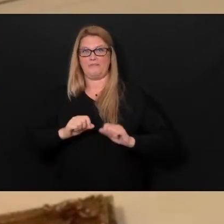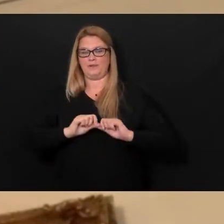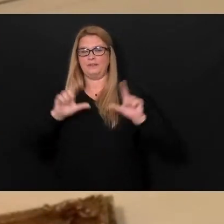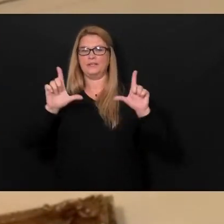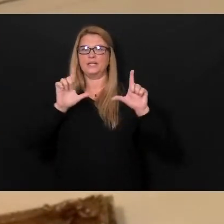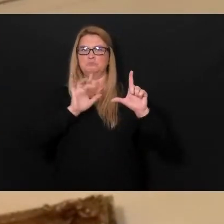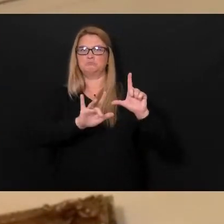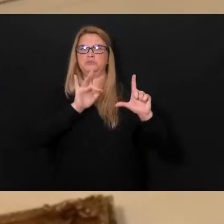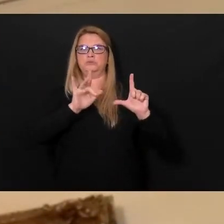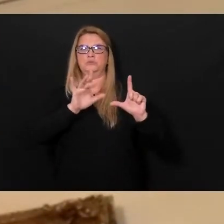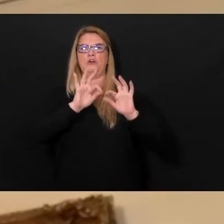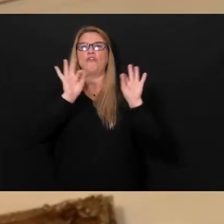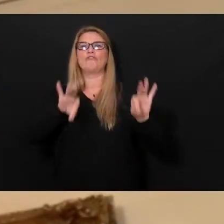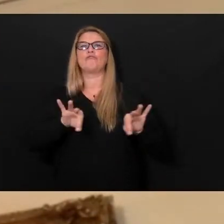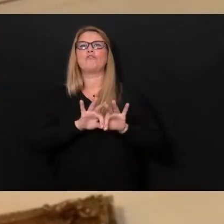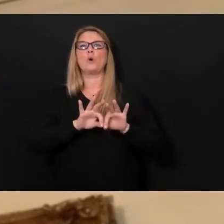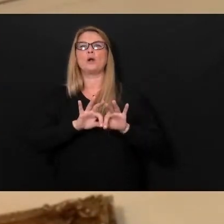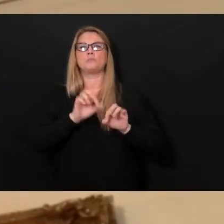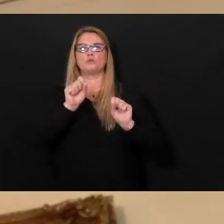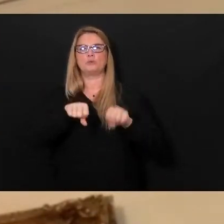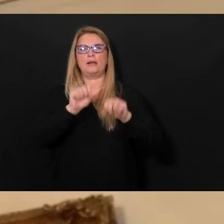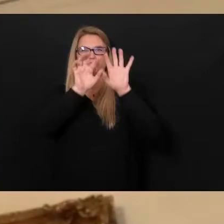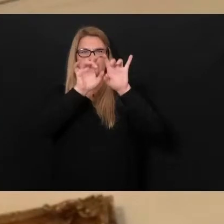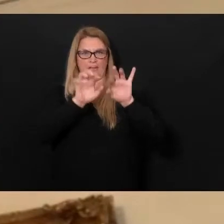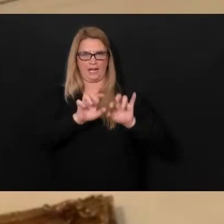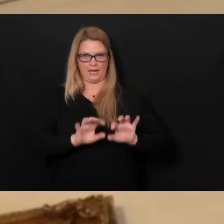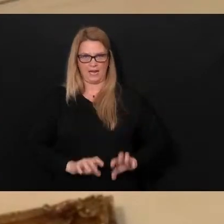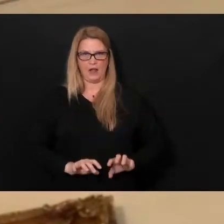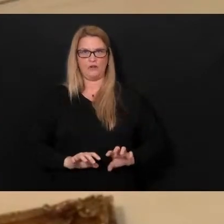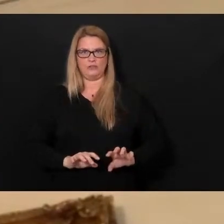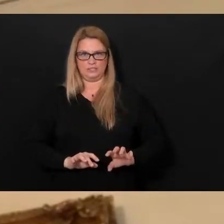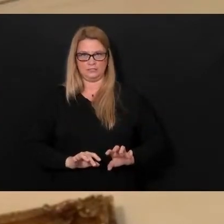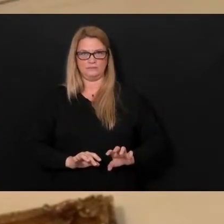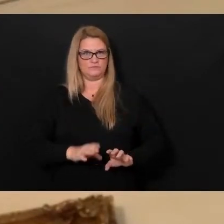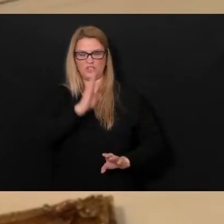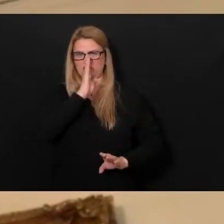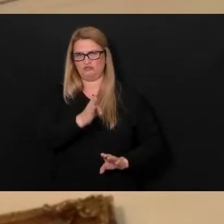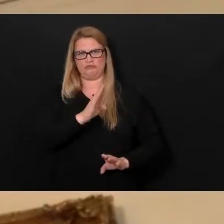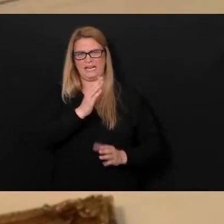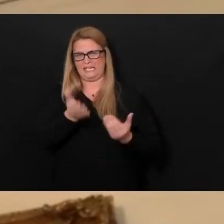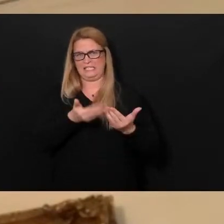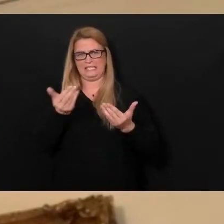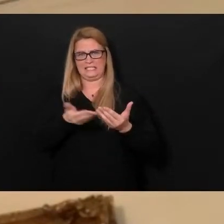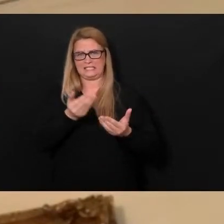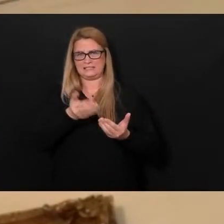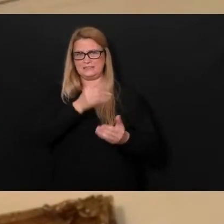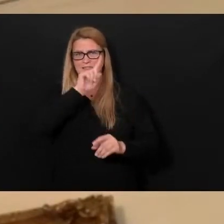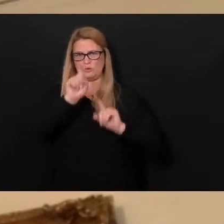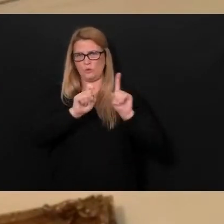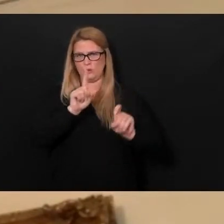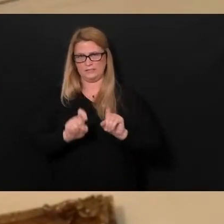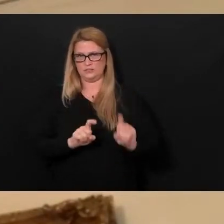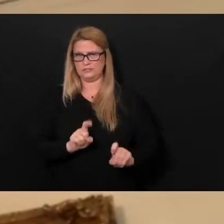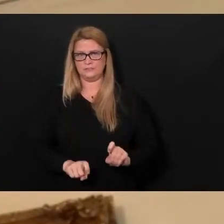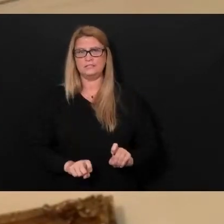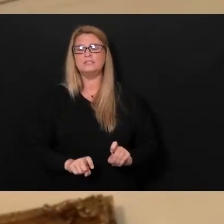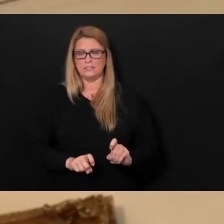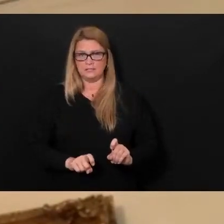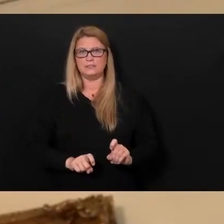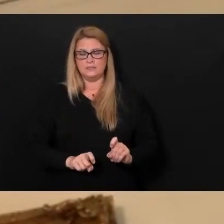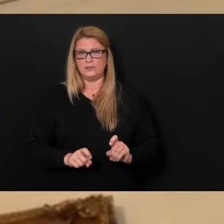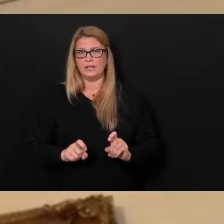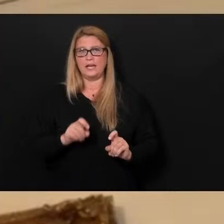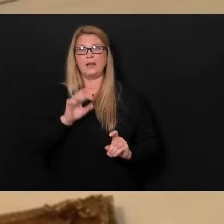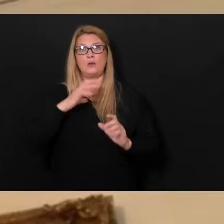forms that will come up on your computer are very straightforward, very simple to fill out.